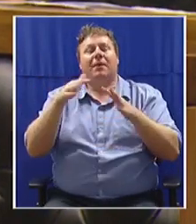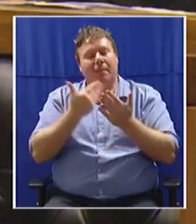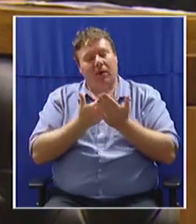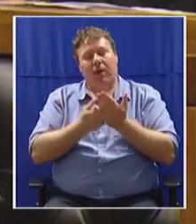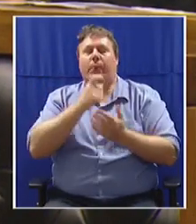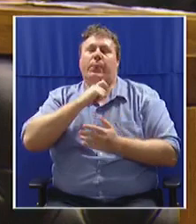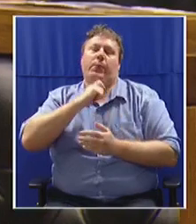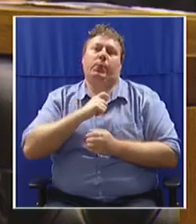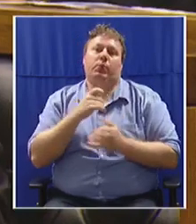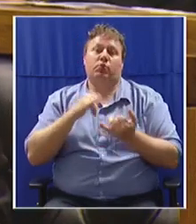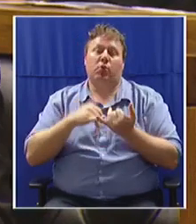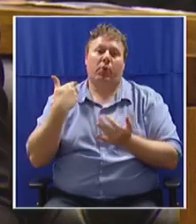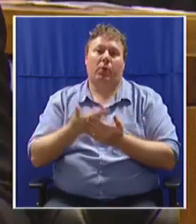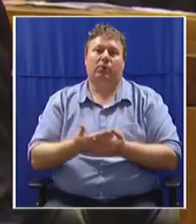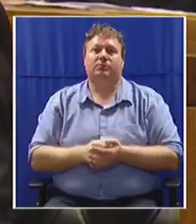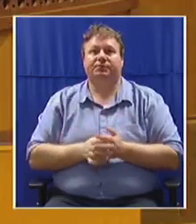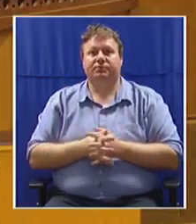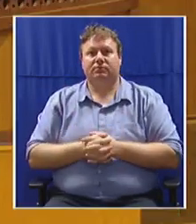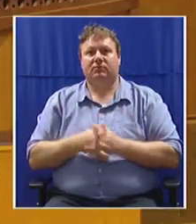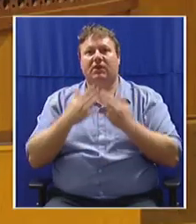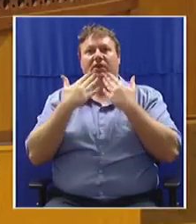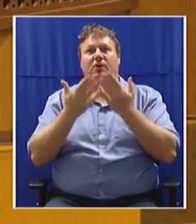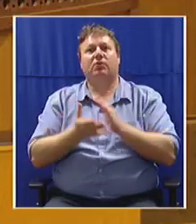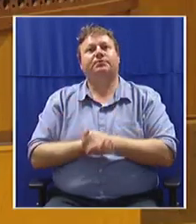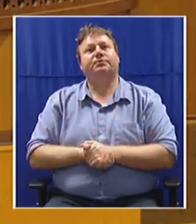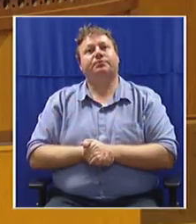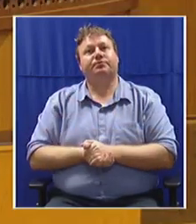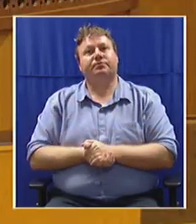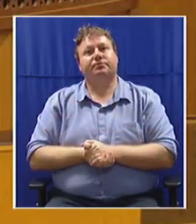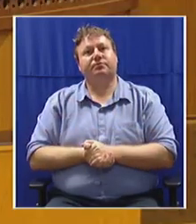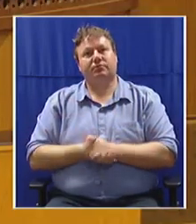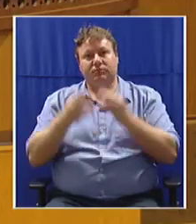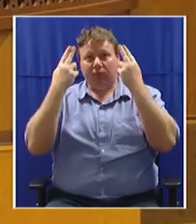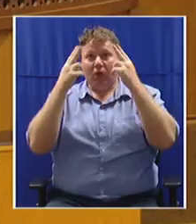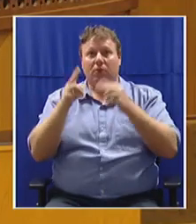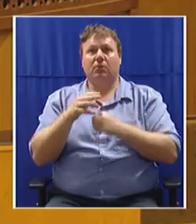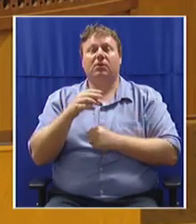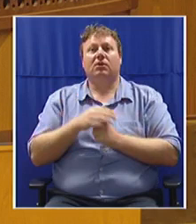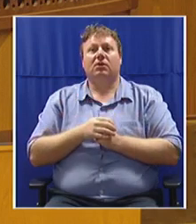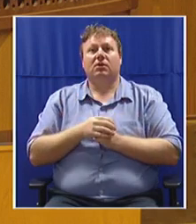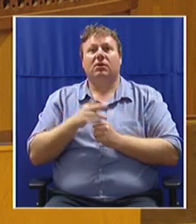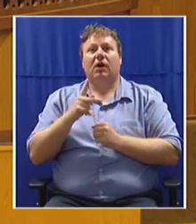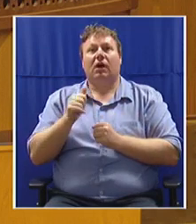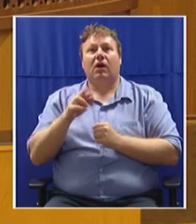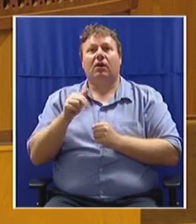best use. Thank you. Thank you very much. The Honorable Kadu.